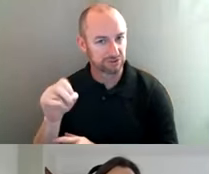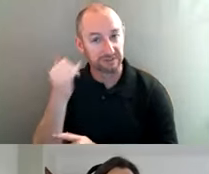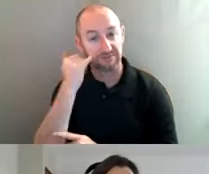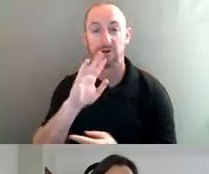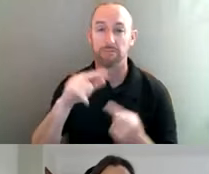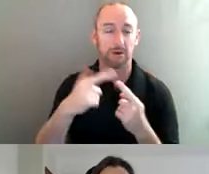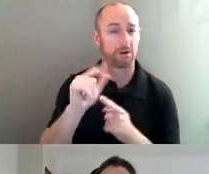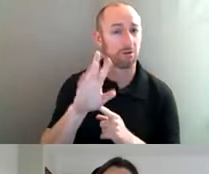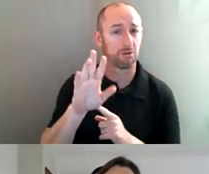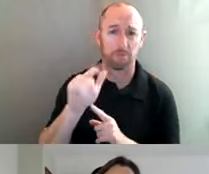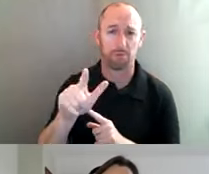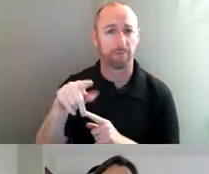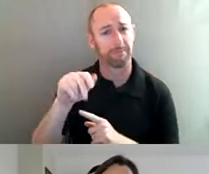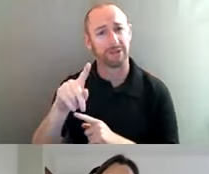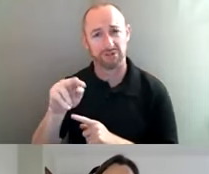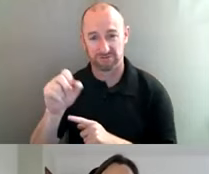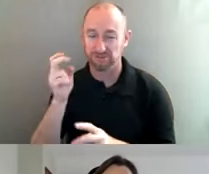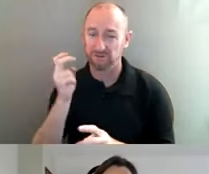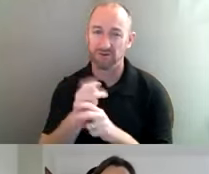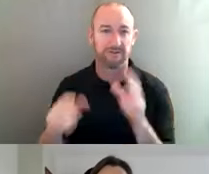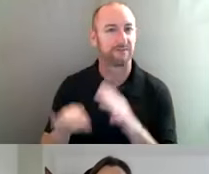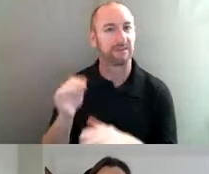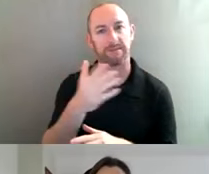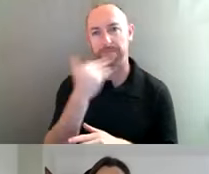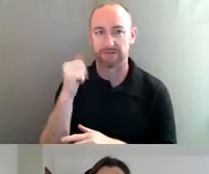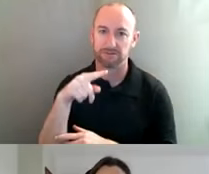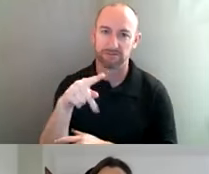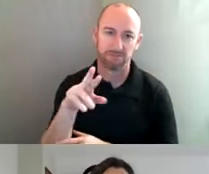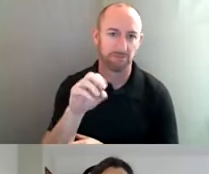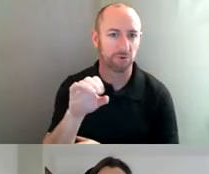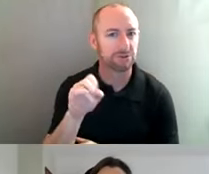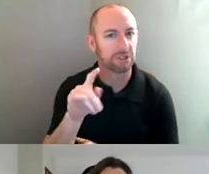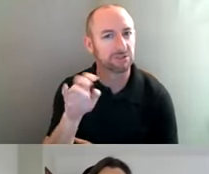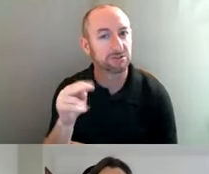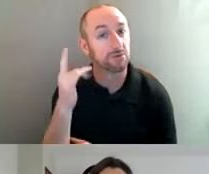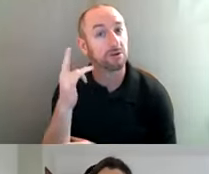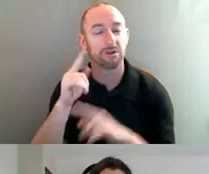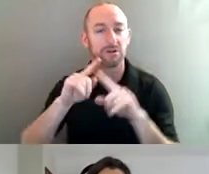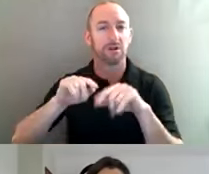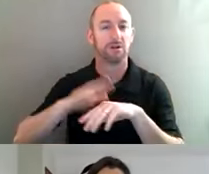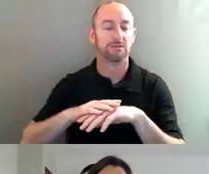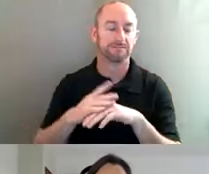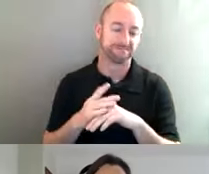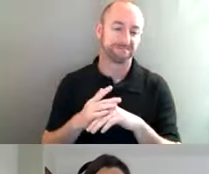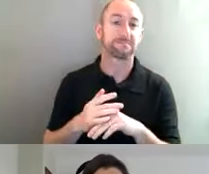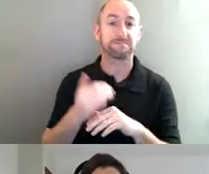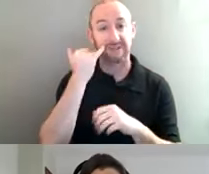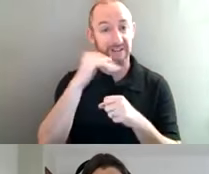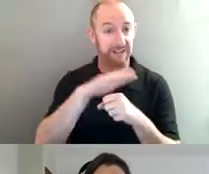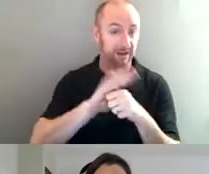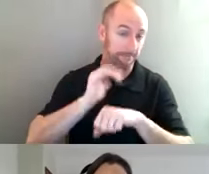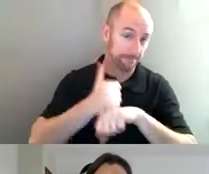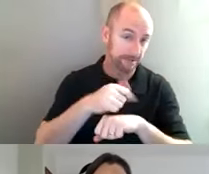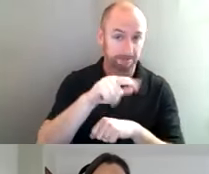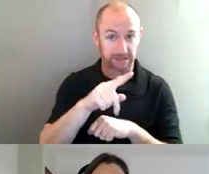global patterns, it is really hard to come up with the best projection because it's gonna depend on whether area-based patterns